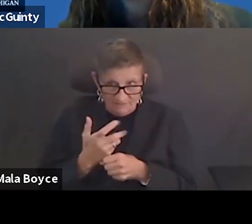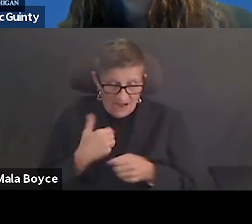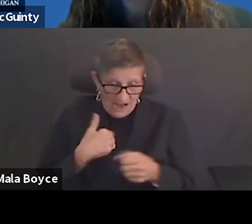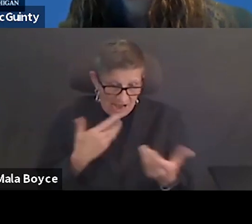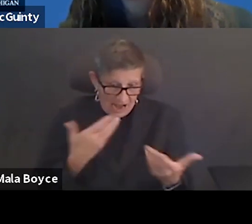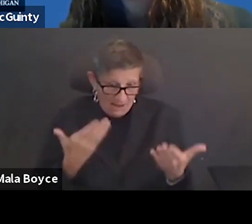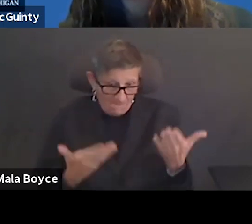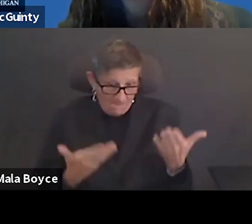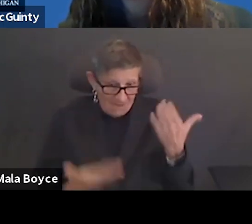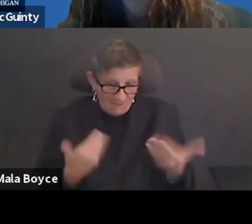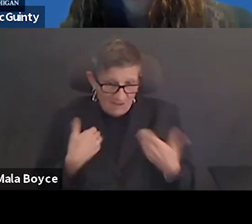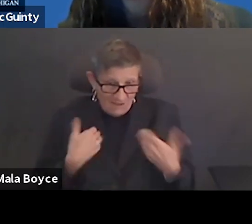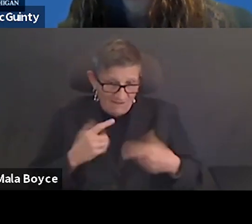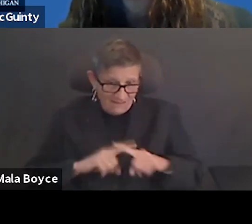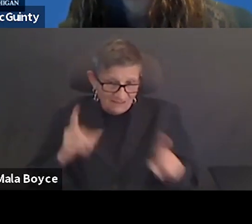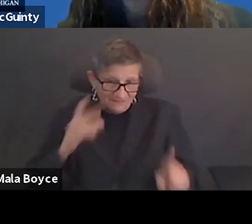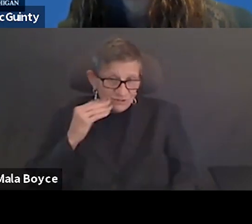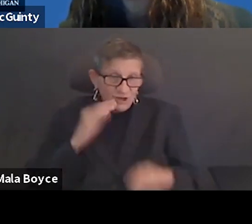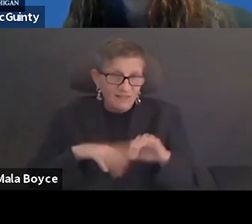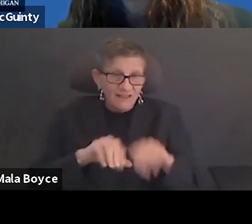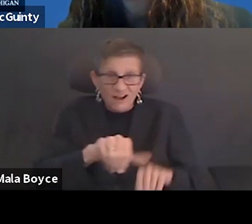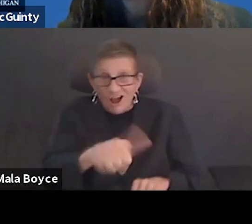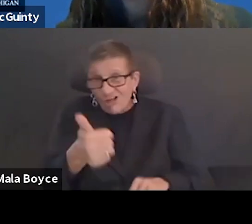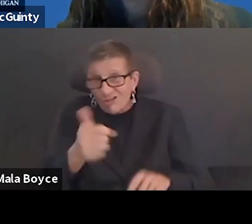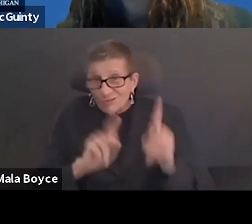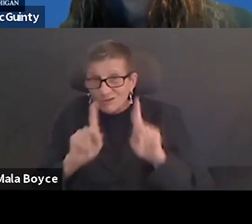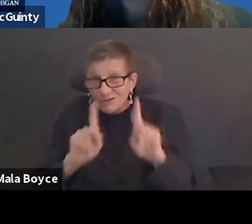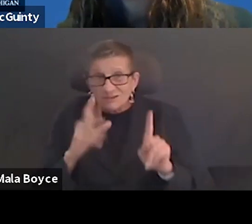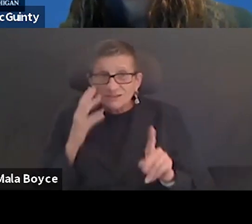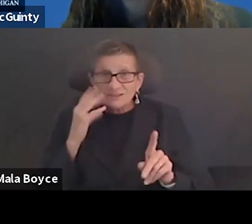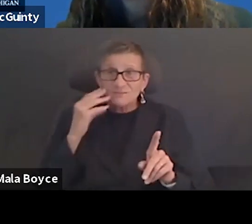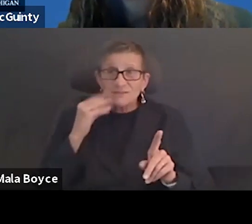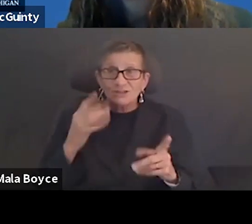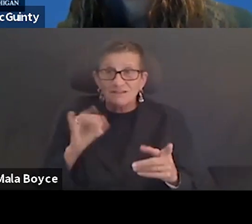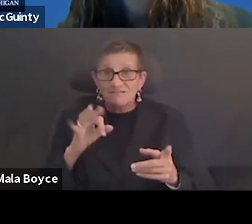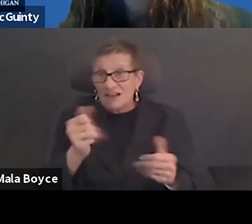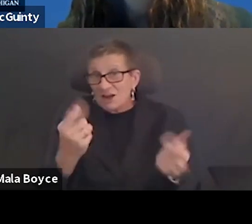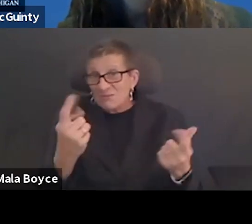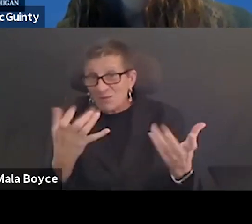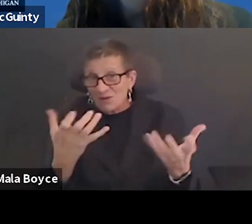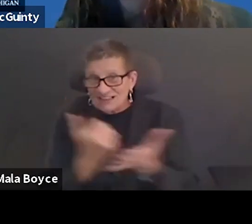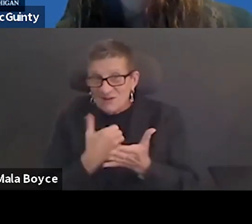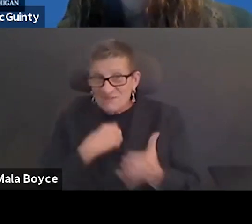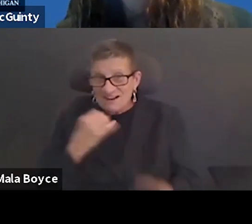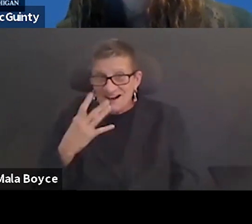have a different experience than other people if anyone wants to help me out.